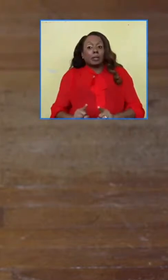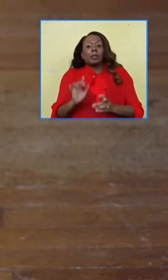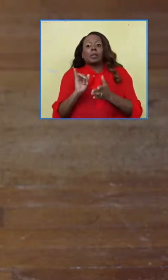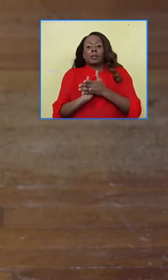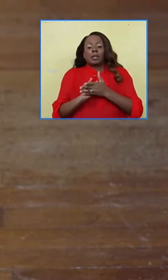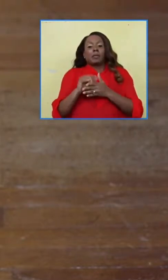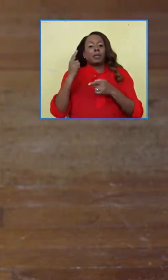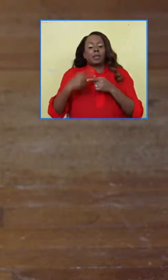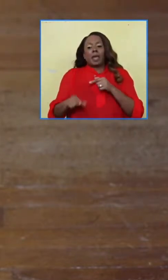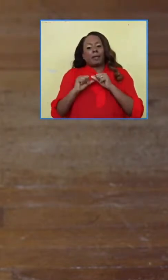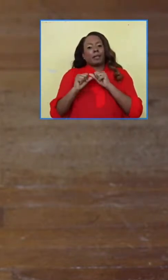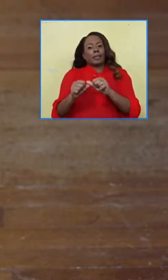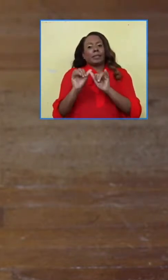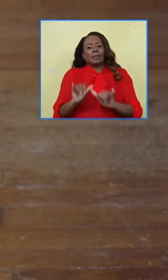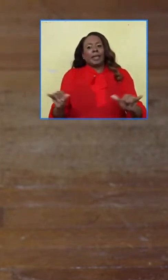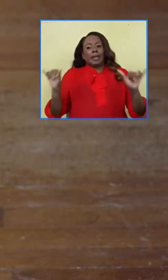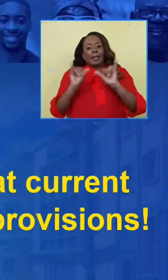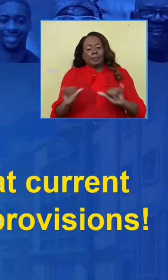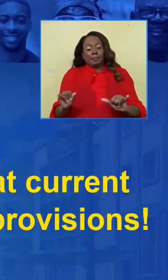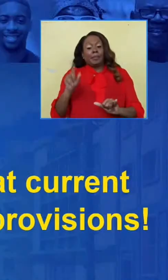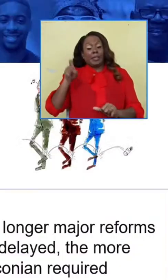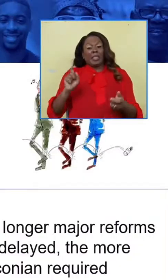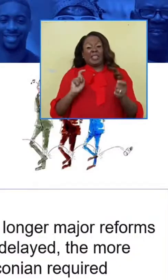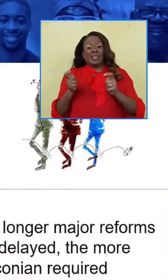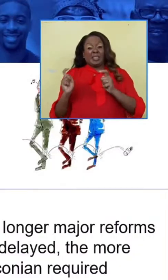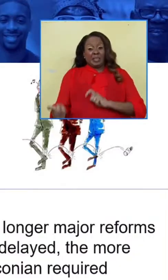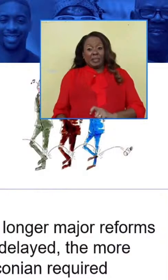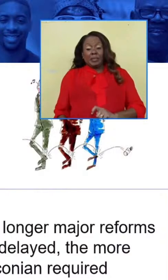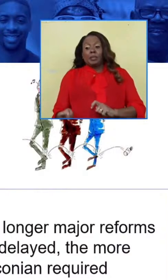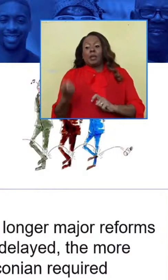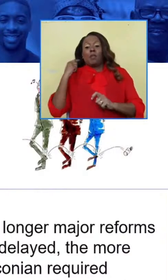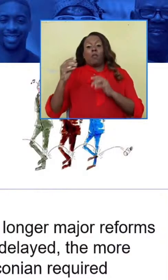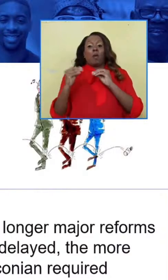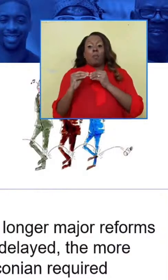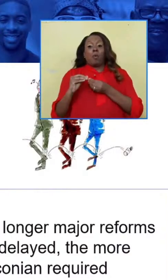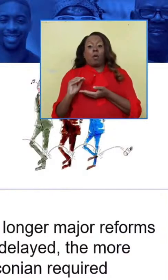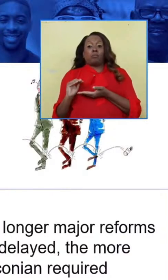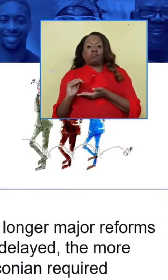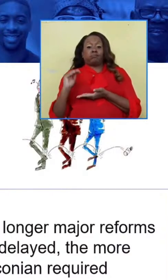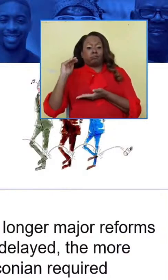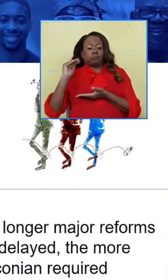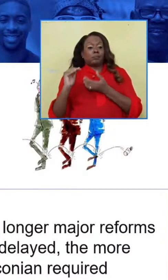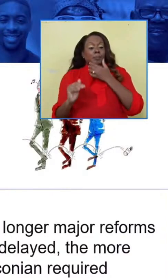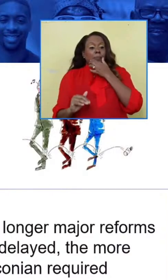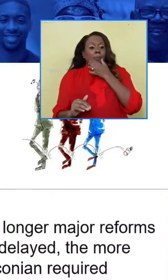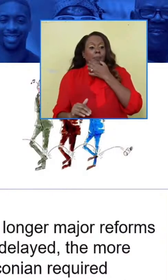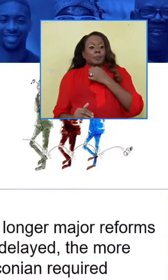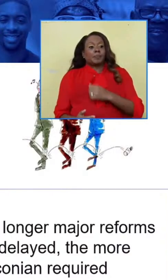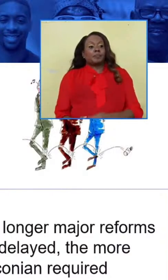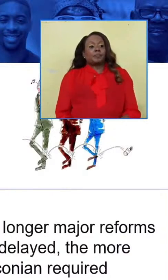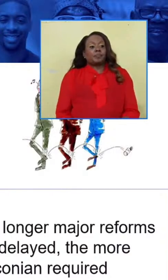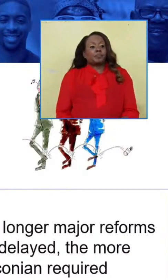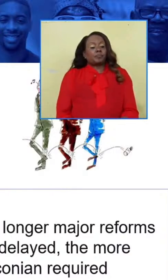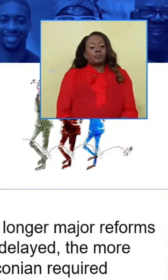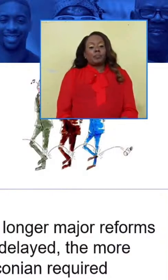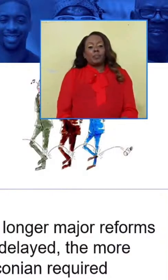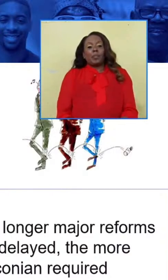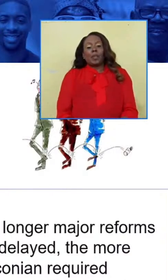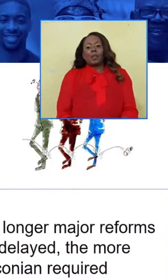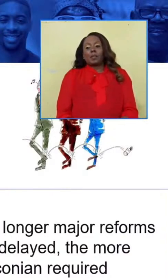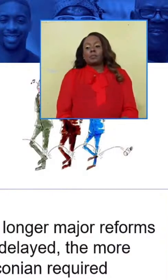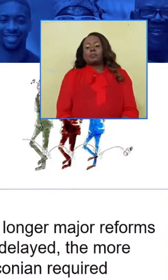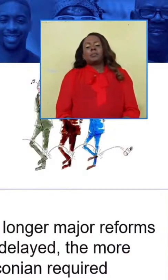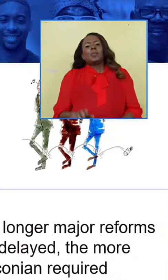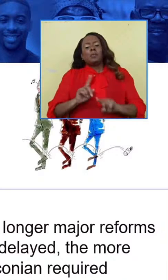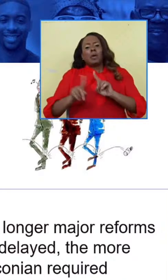benefit provisions. It doesn't mean it cannot be made sustainable in the future. So the question is, how could a $4 billion fund, that's a lot of